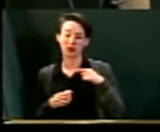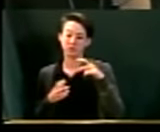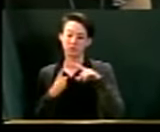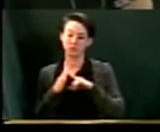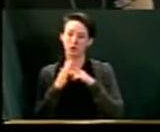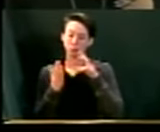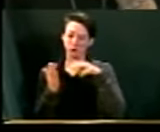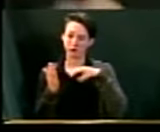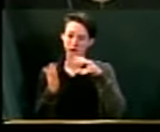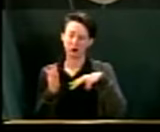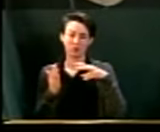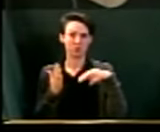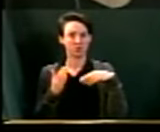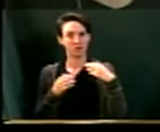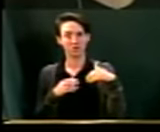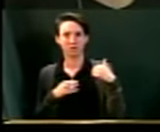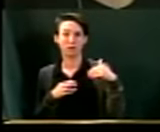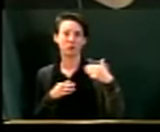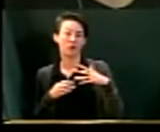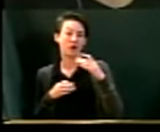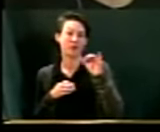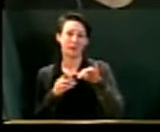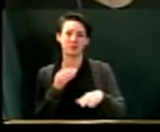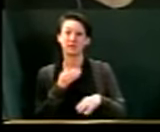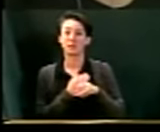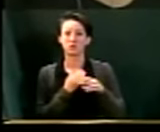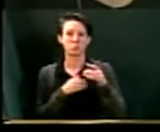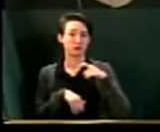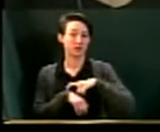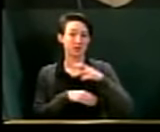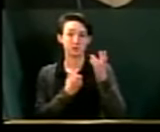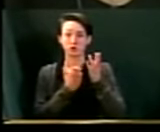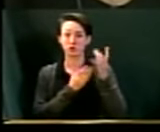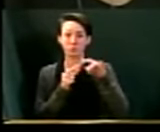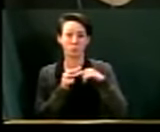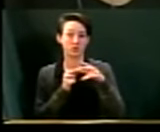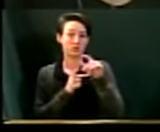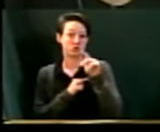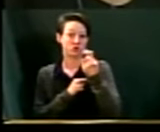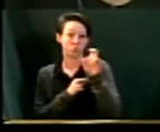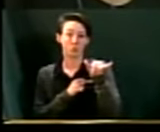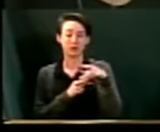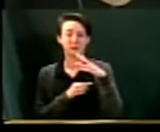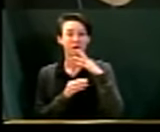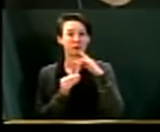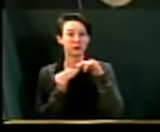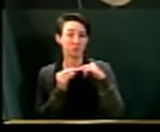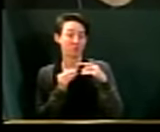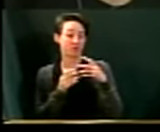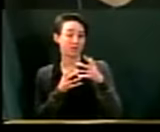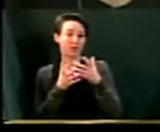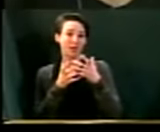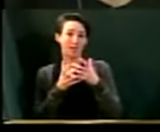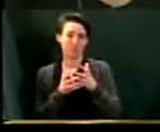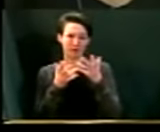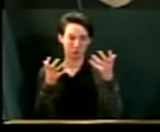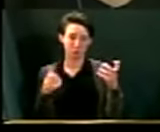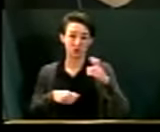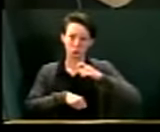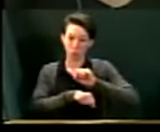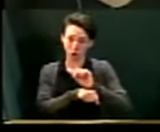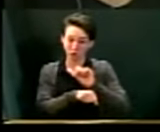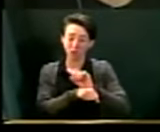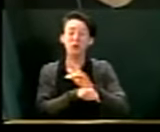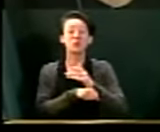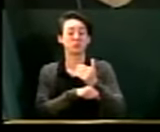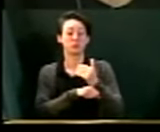goodness, which is additional time served when Tony mentions about how long it takes, I mean, how much work it is, because